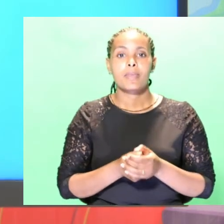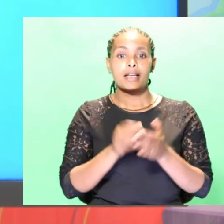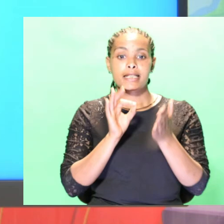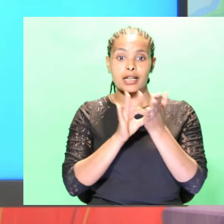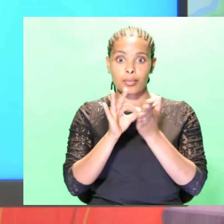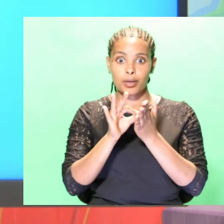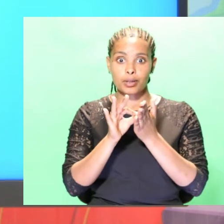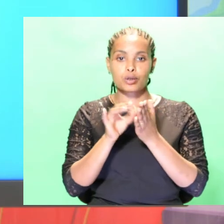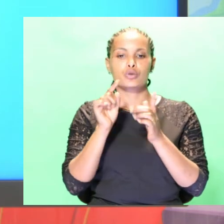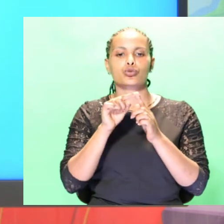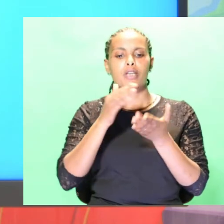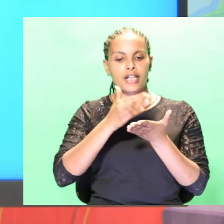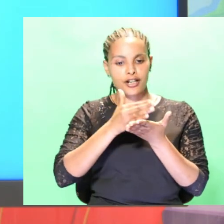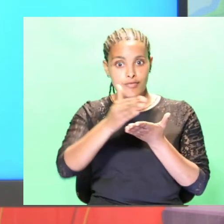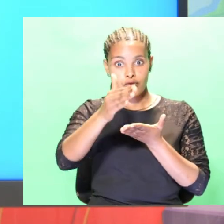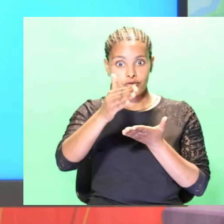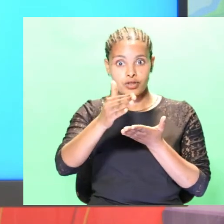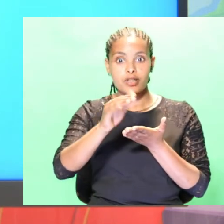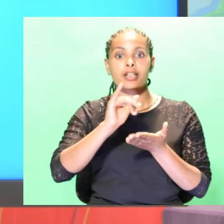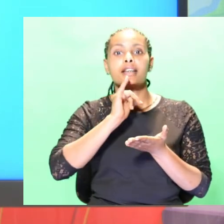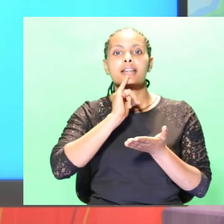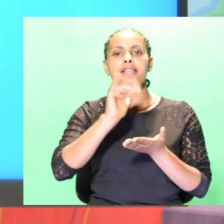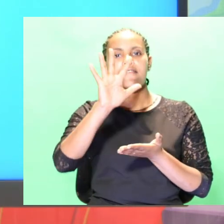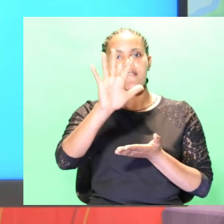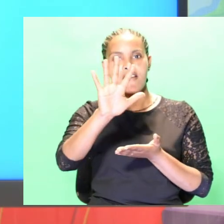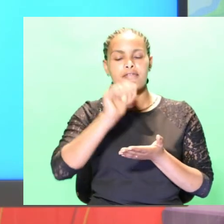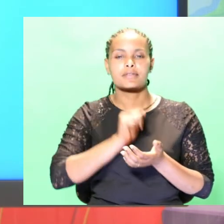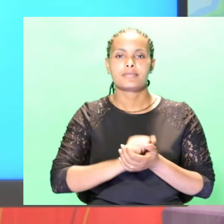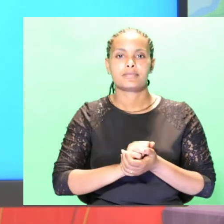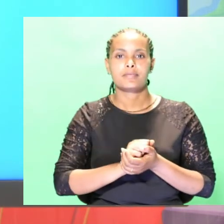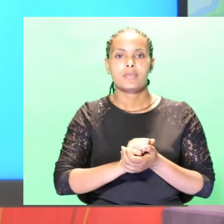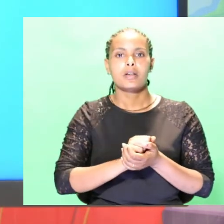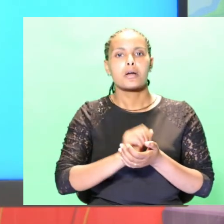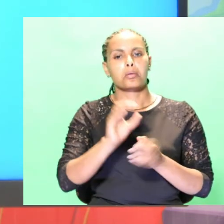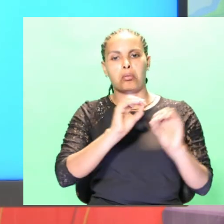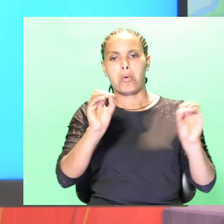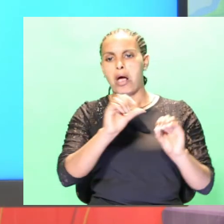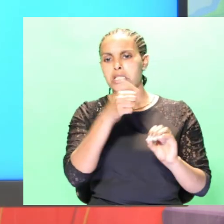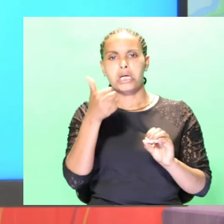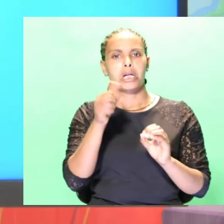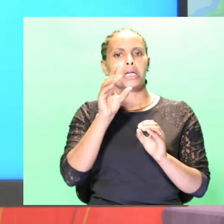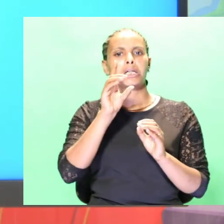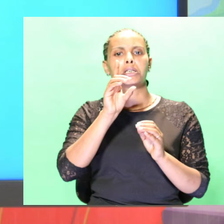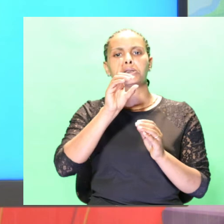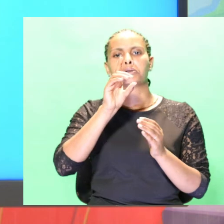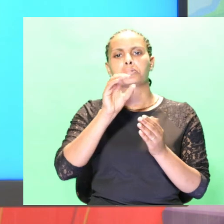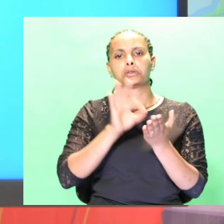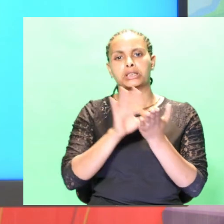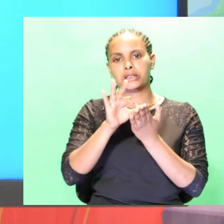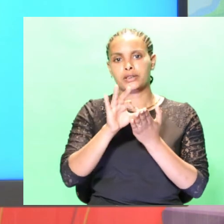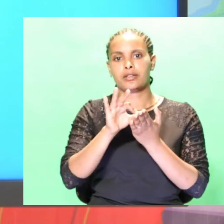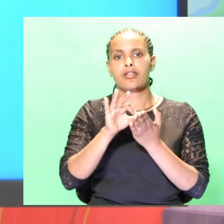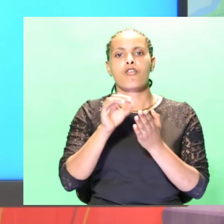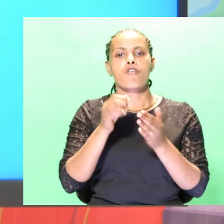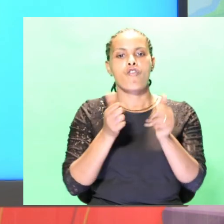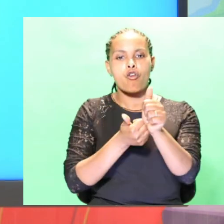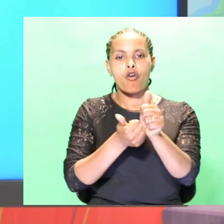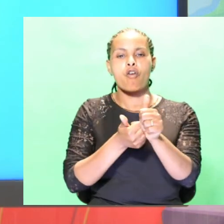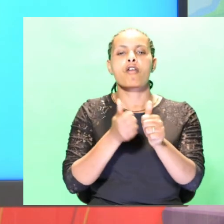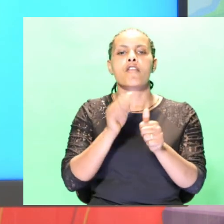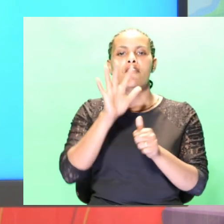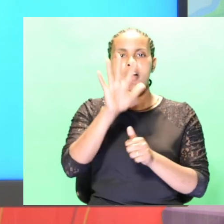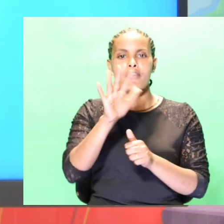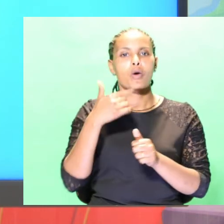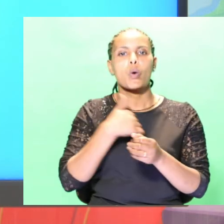The number to be removed is 5 and no other digits follow 5.